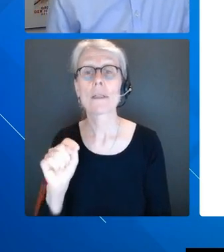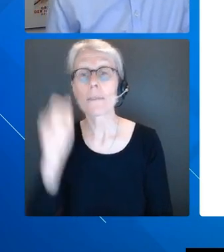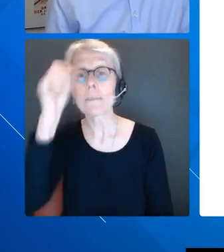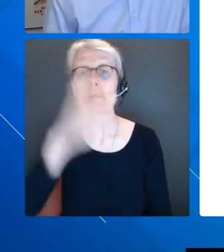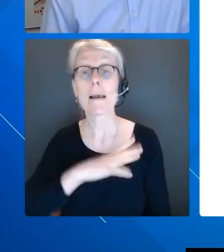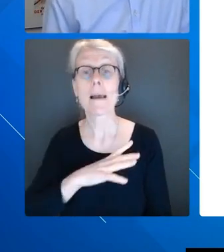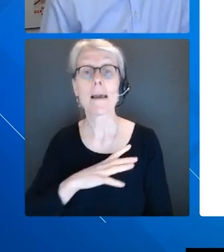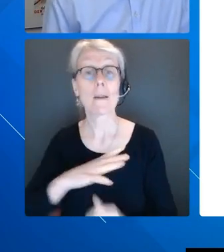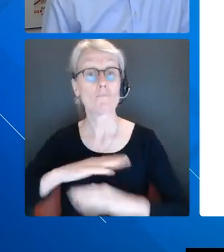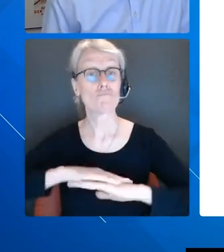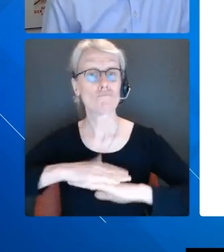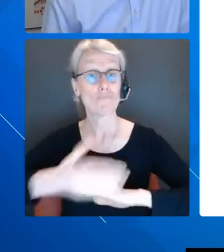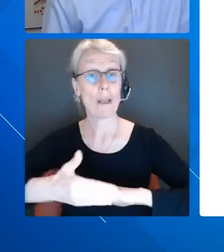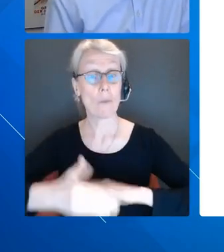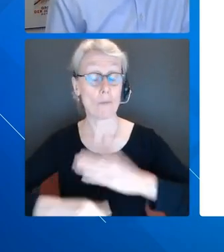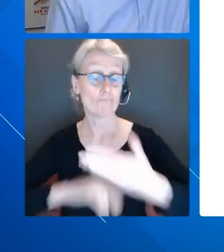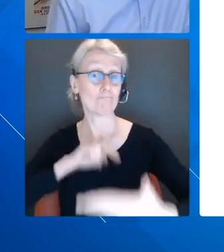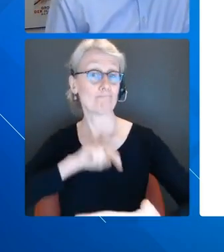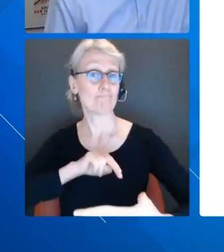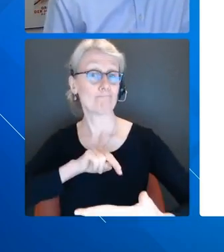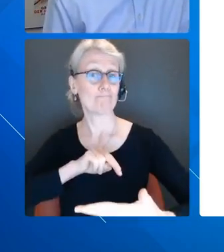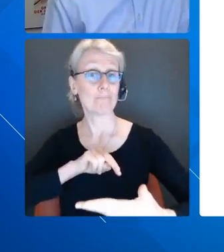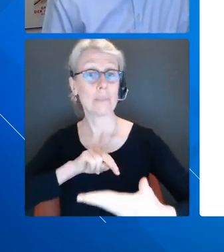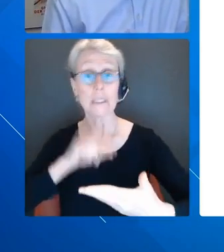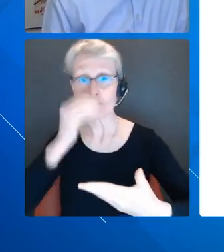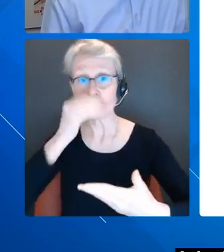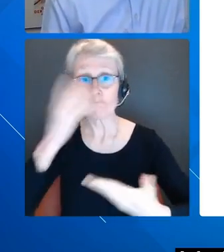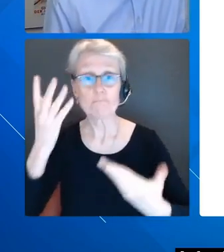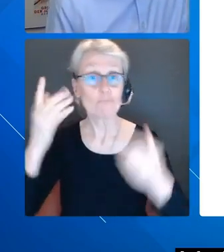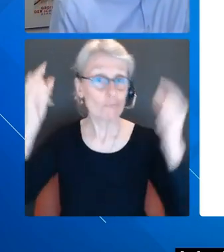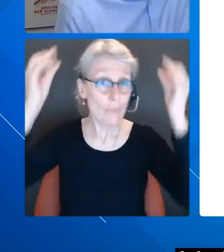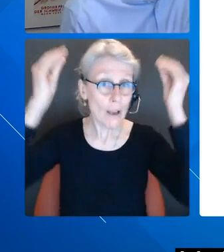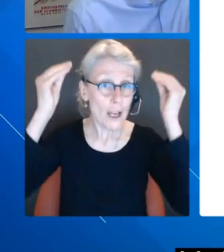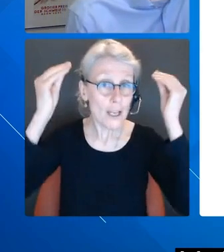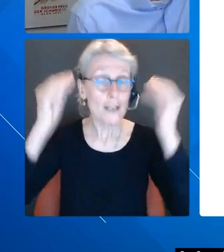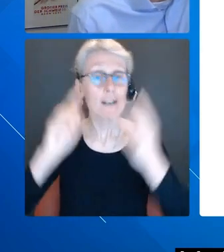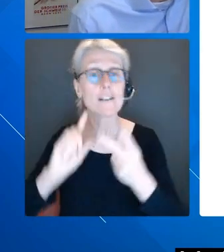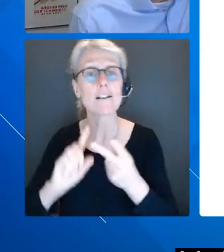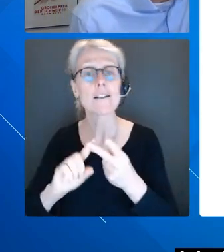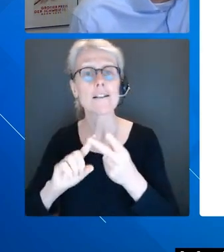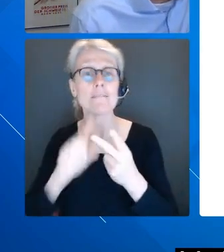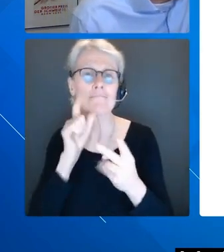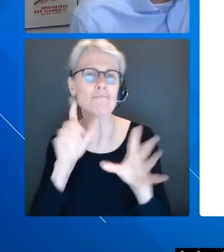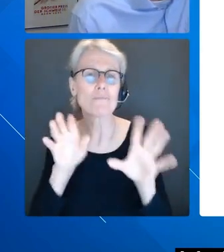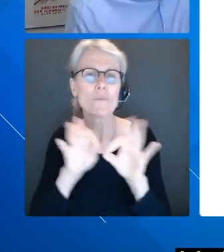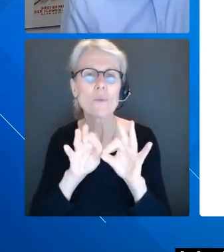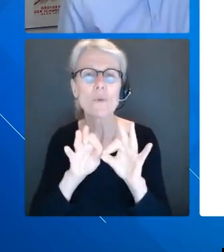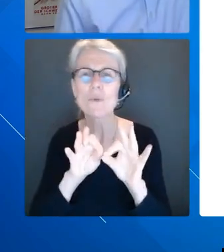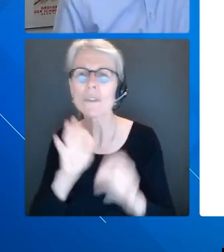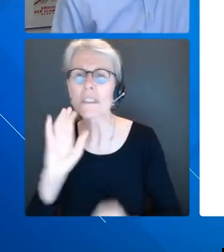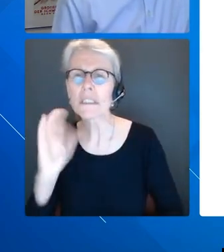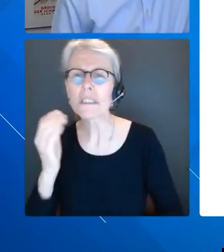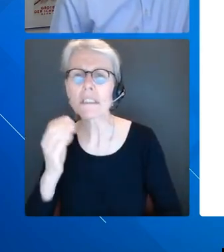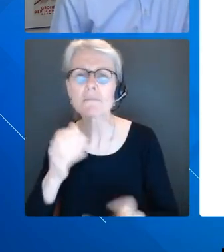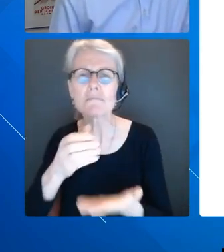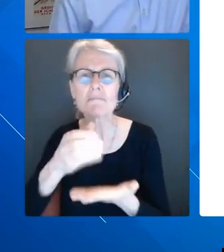at a laptop viewing a virtual event. I don't care that he's wearing a hat. I don't care that he's looks like he's drinking a coffee. I can't quite see the screen small,